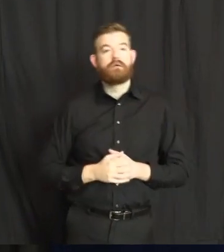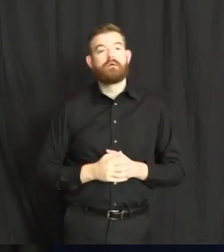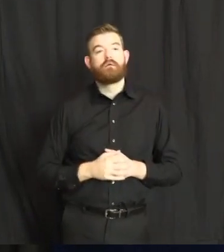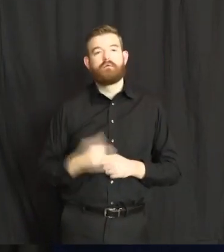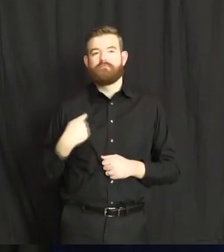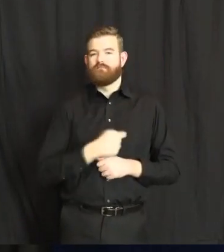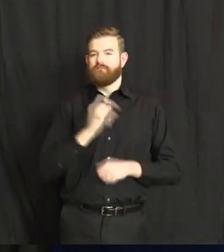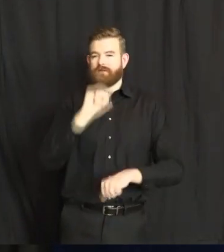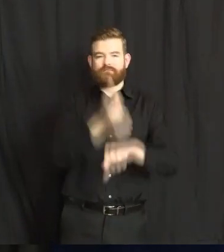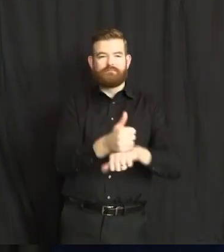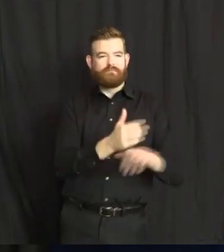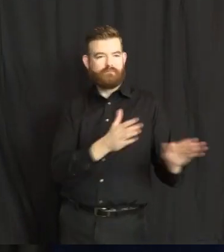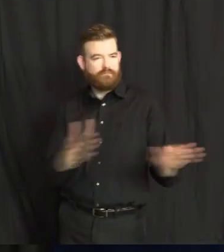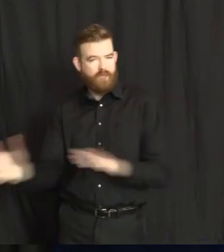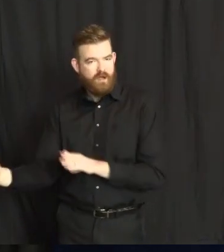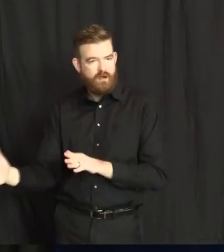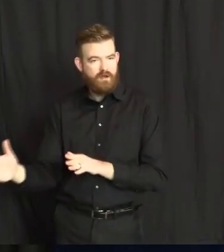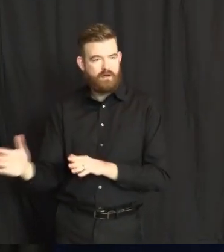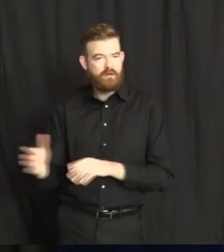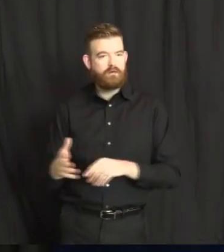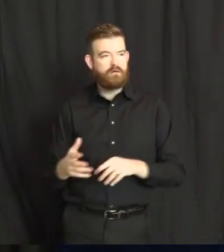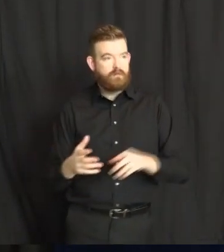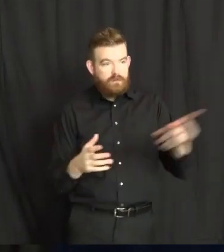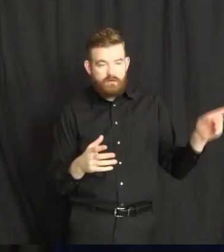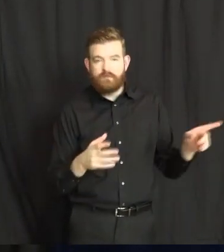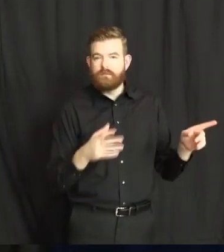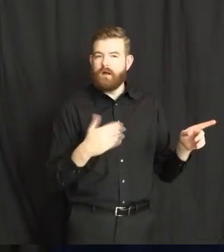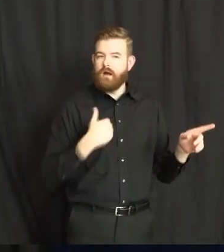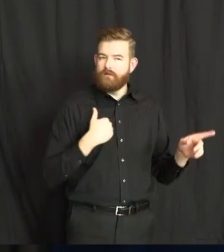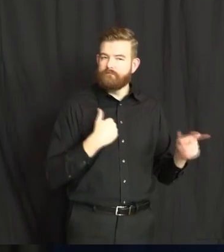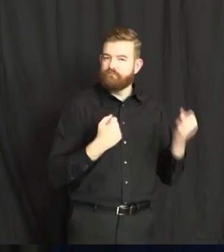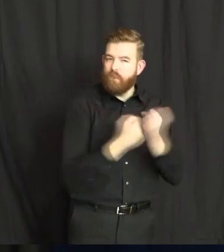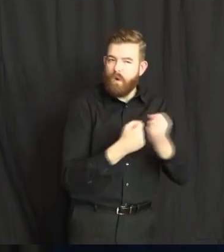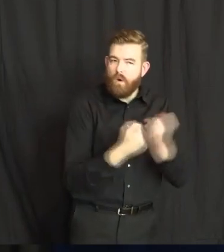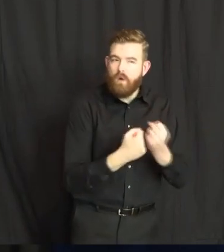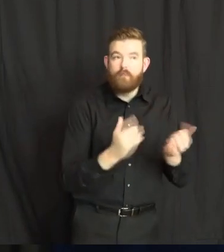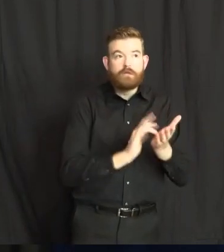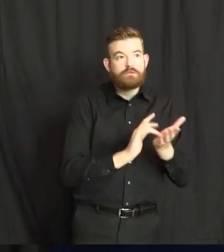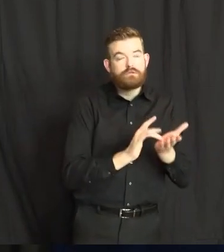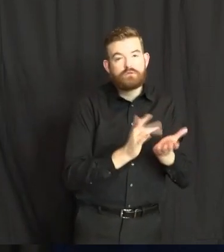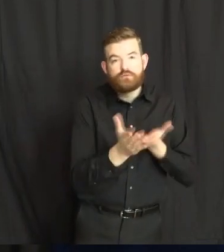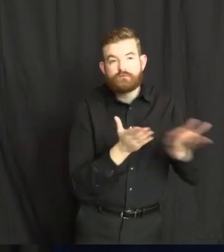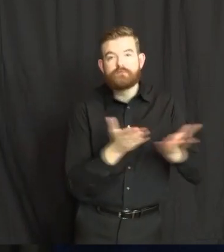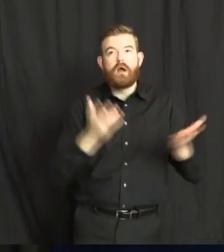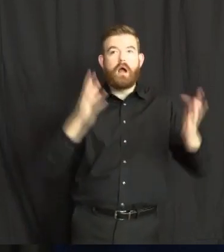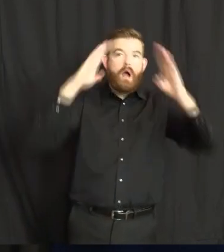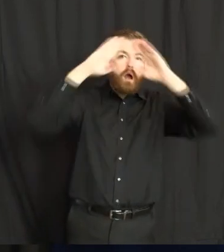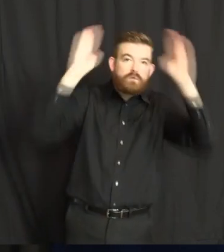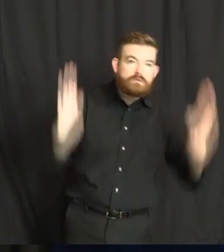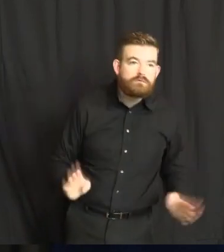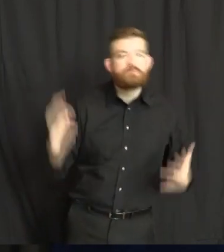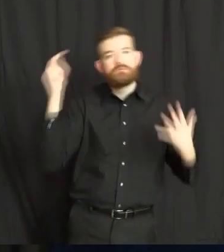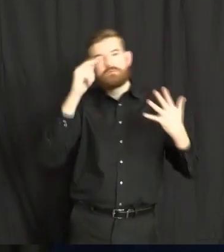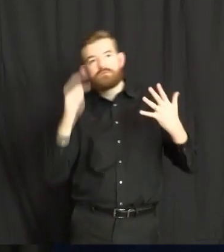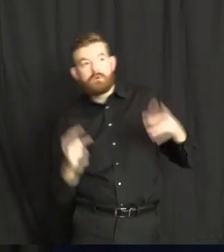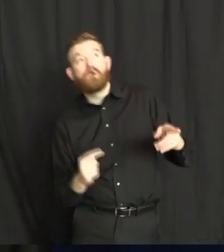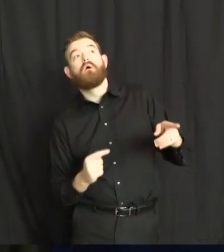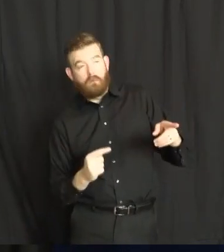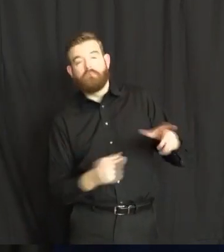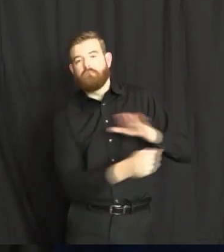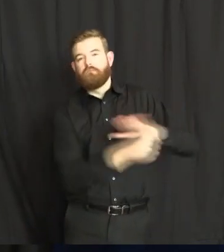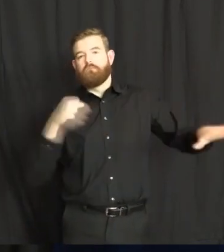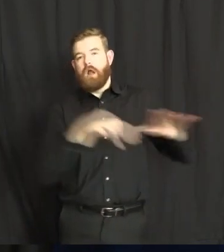services, and that includes medical as well as housing. The populations that we will be considering are those age 60